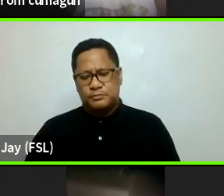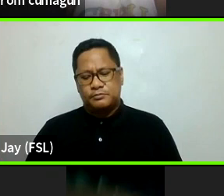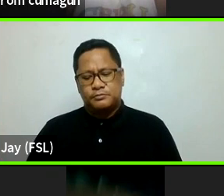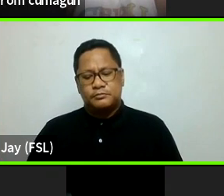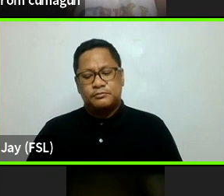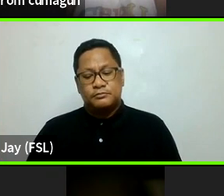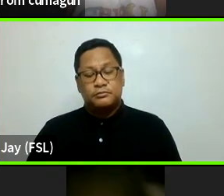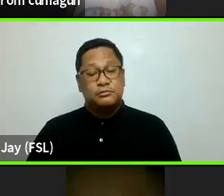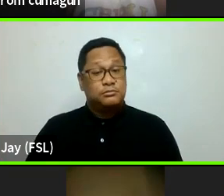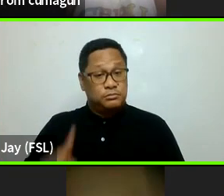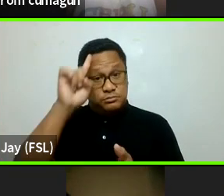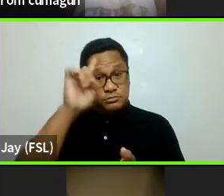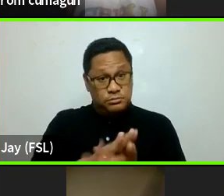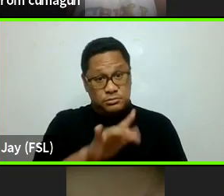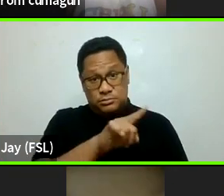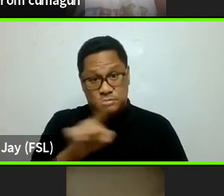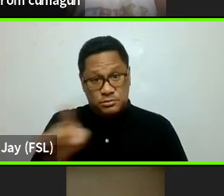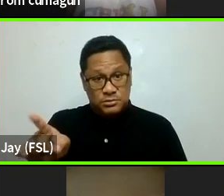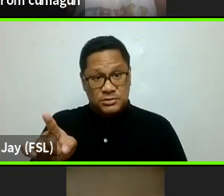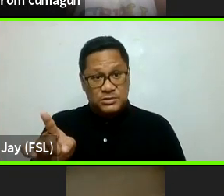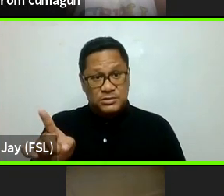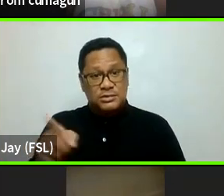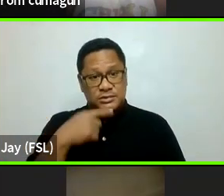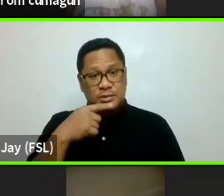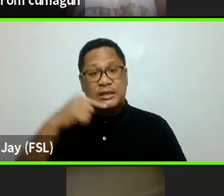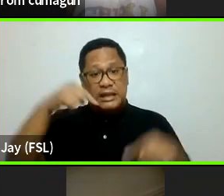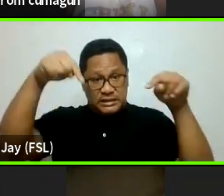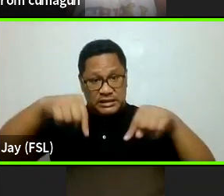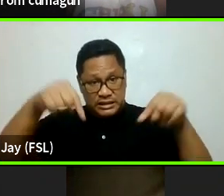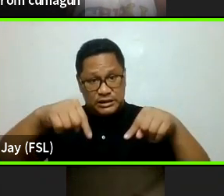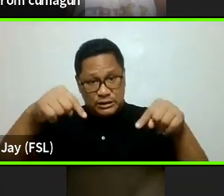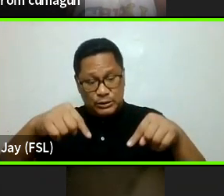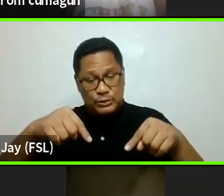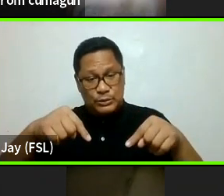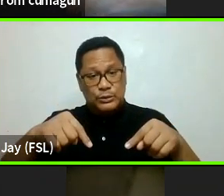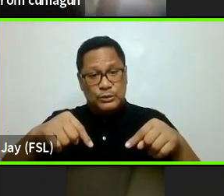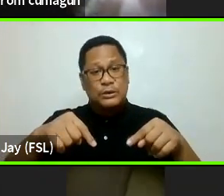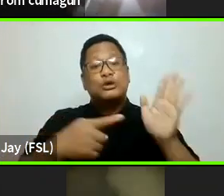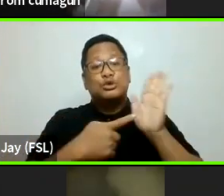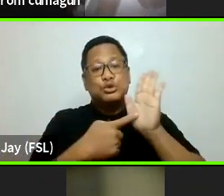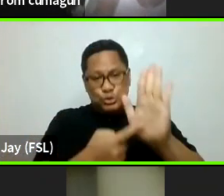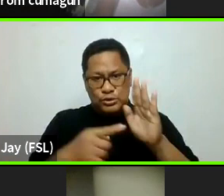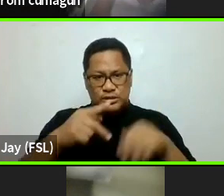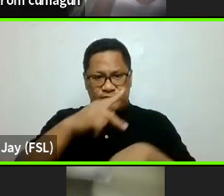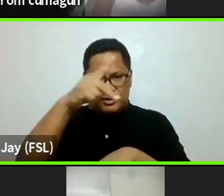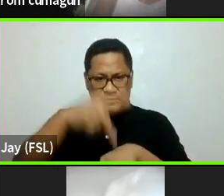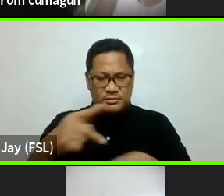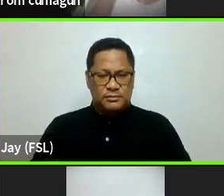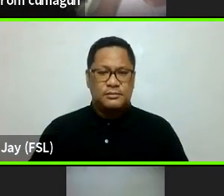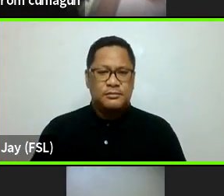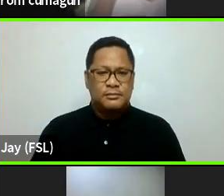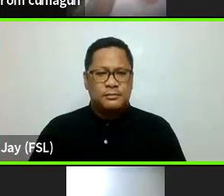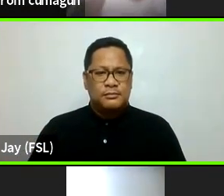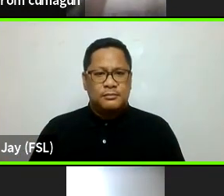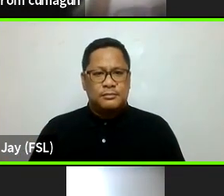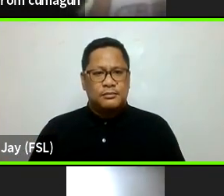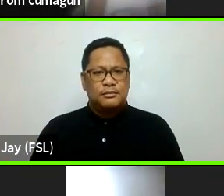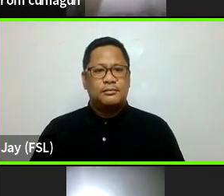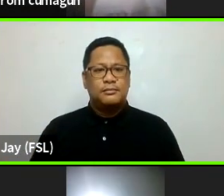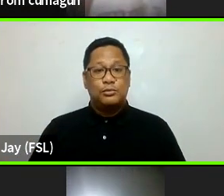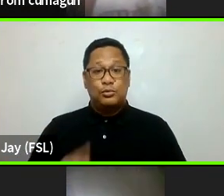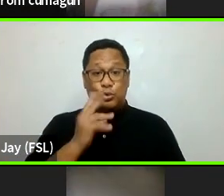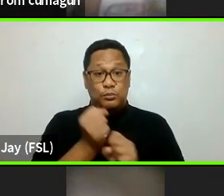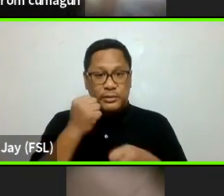Believe it or not, that movie was made in the Philippines. That movie was made in the Philippines. Okay. It's made by